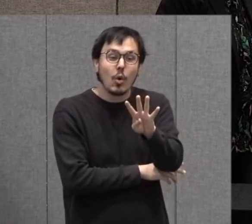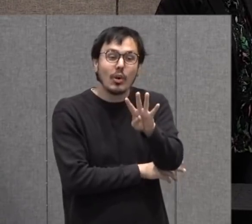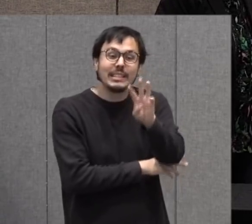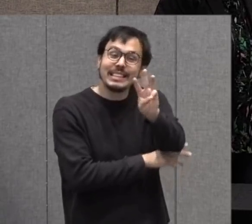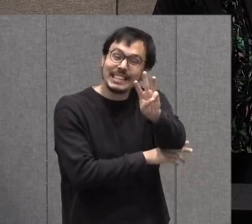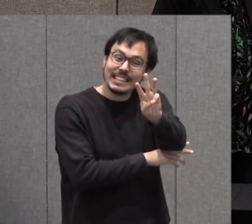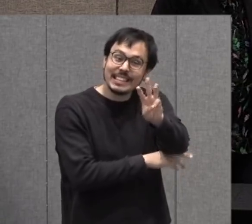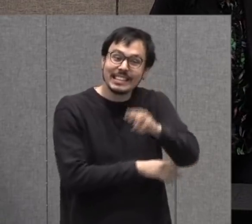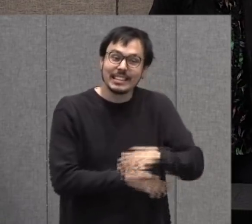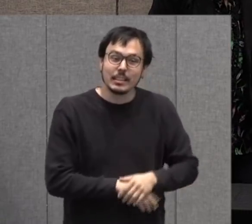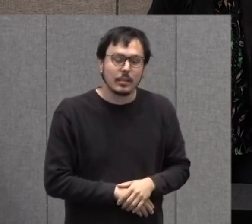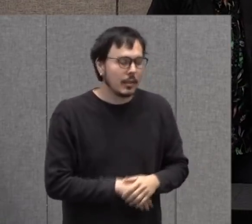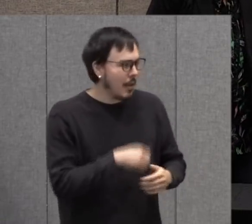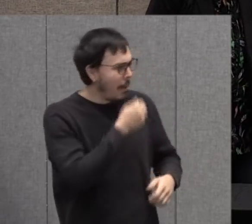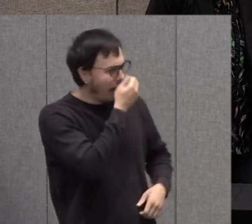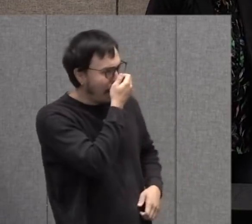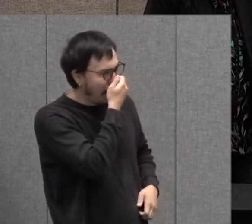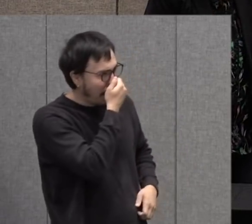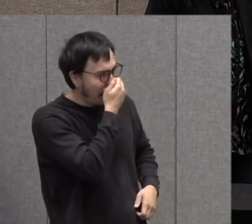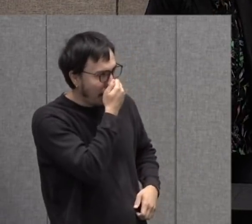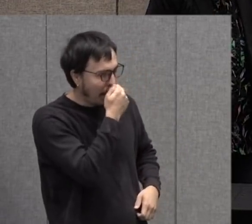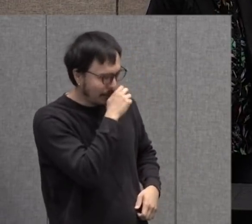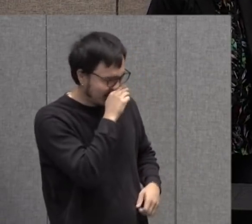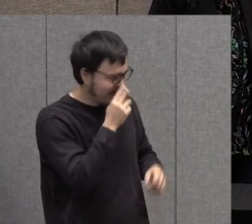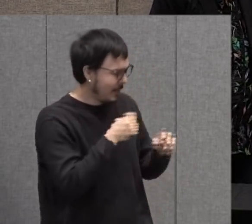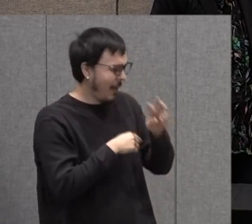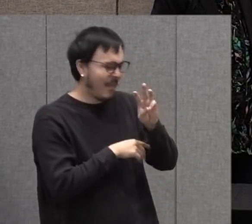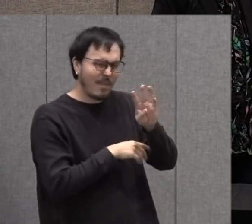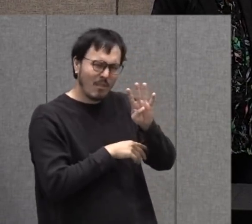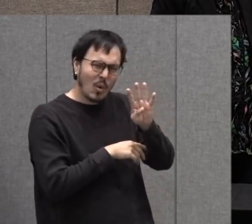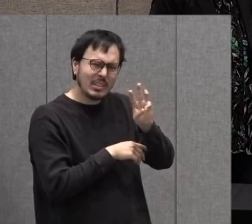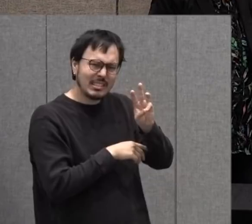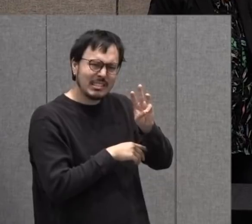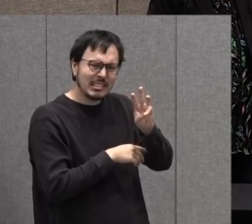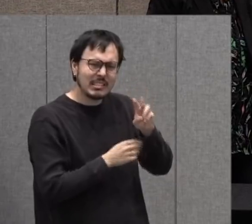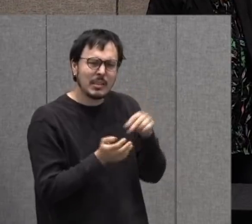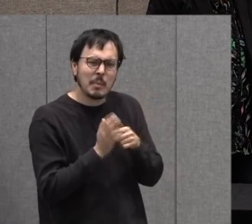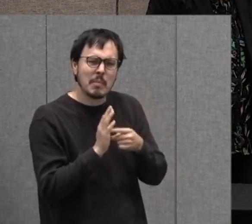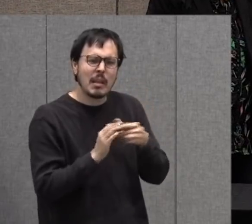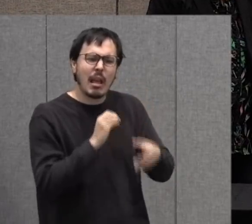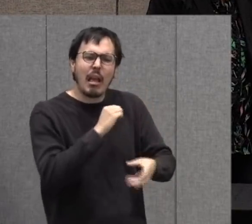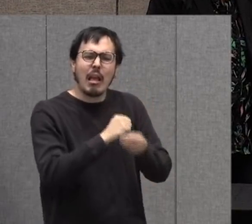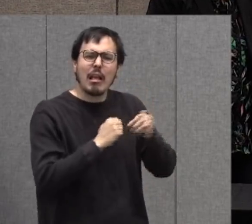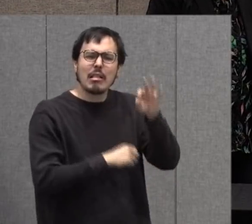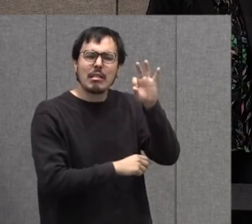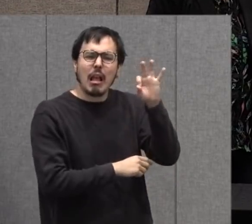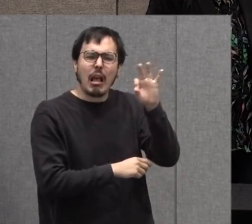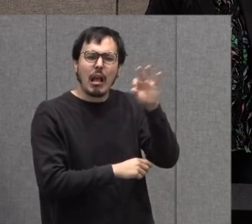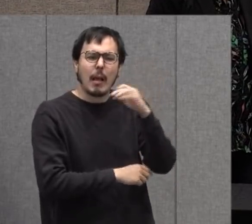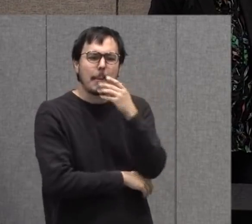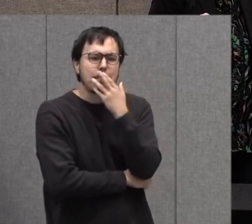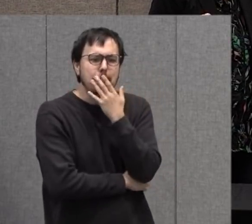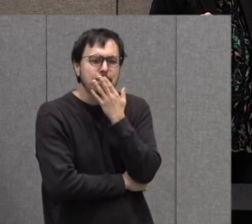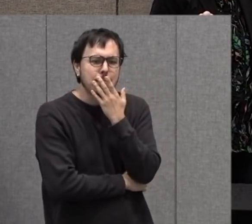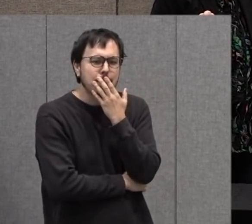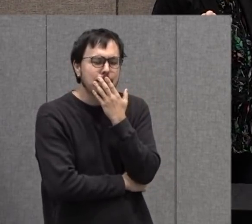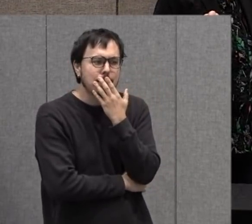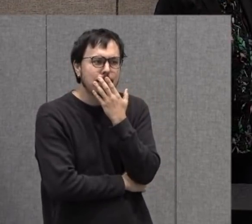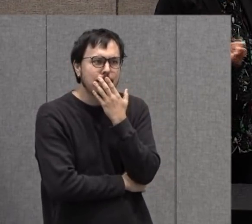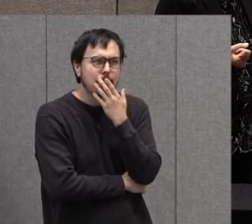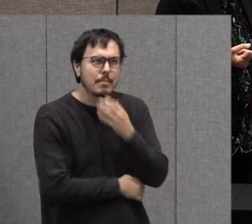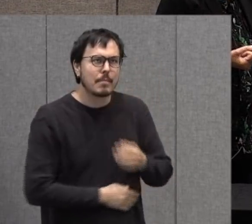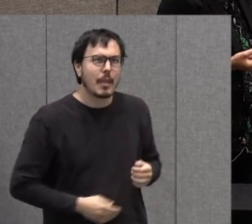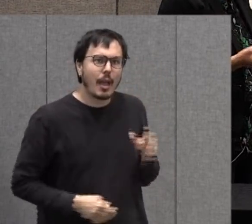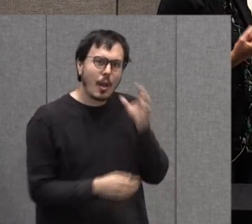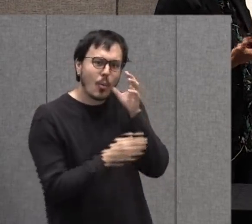46. 46. Okay. So she gave me 46. I have to add on 9 more. So I think I'm going to